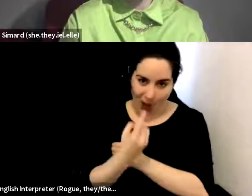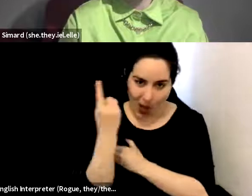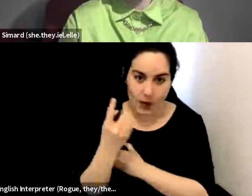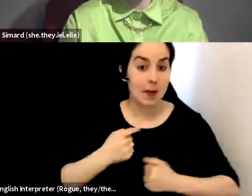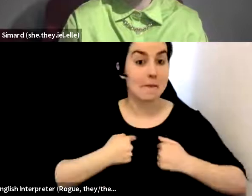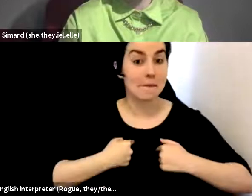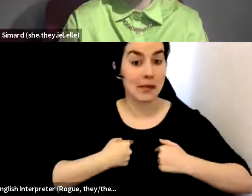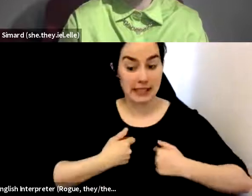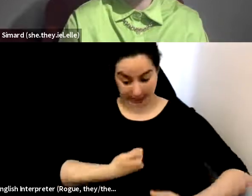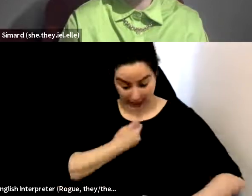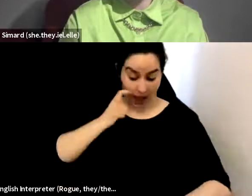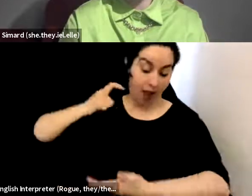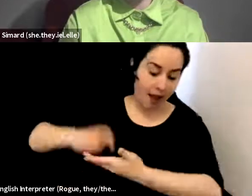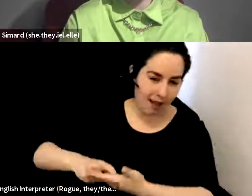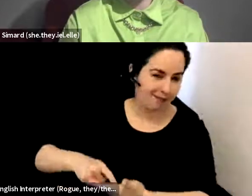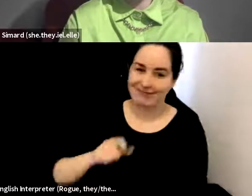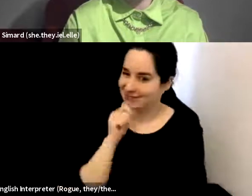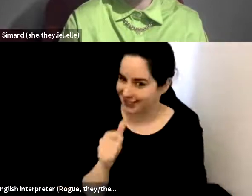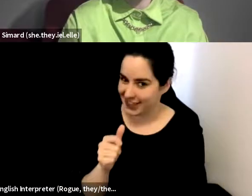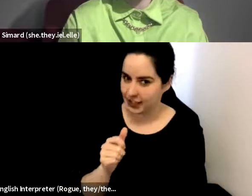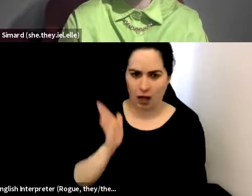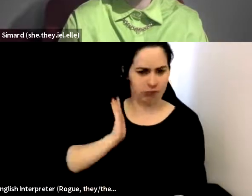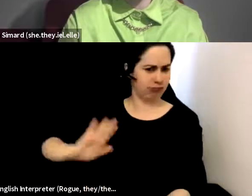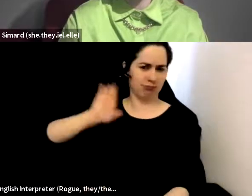I've been writing since I was a child.